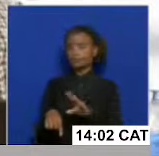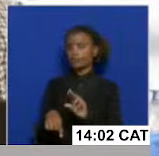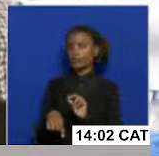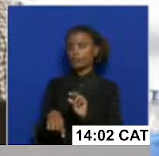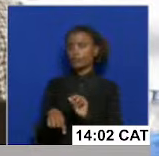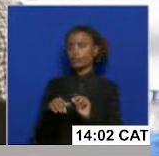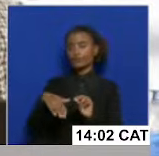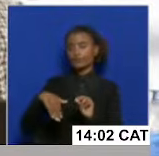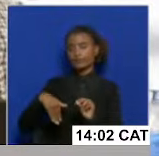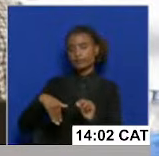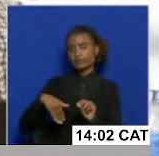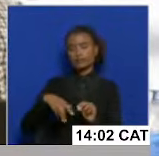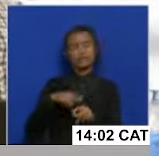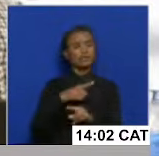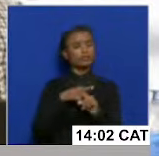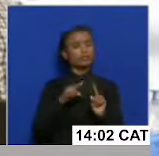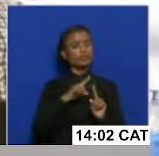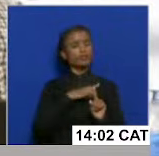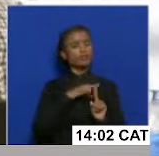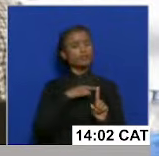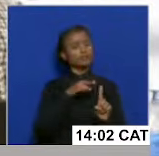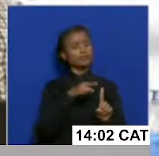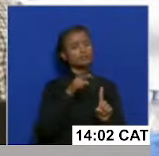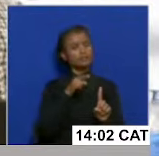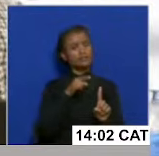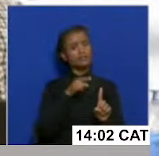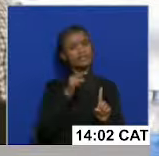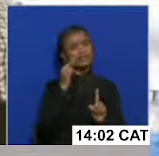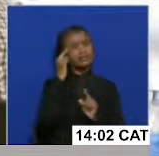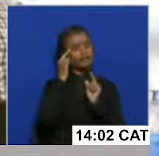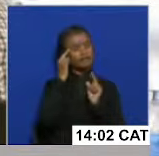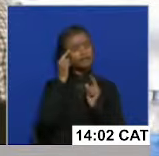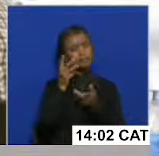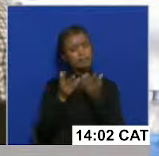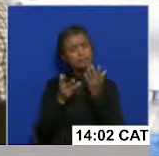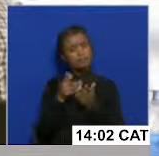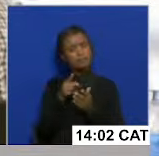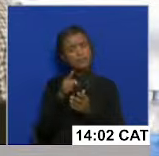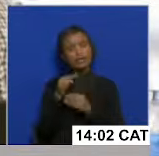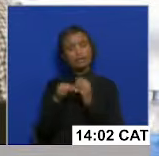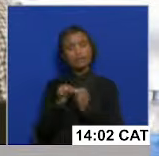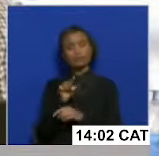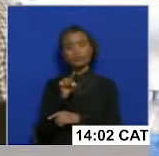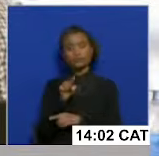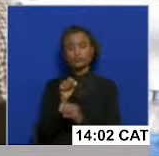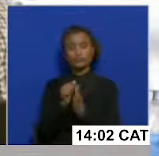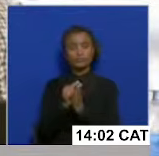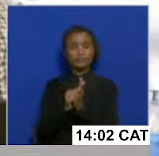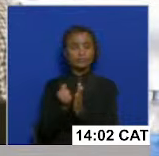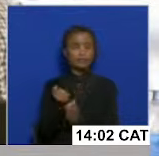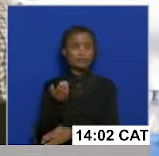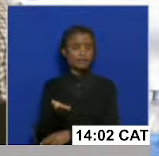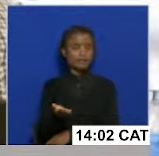have the view that it was about you submitting your statement, if at that point you hadn't been?